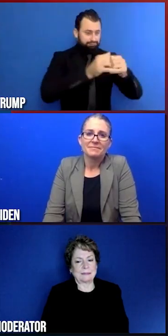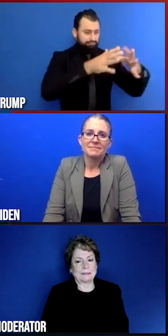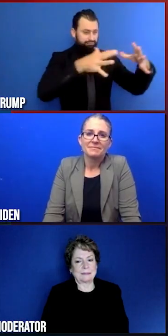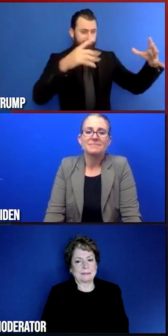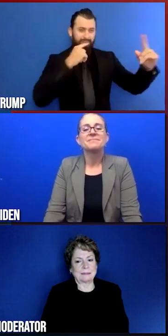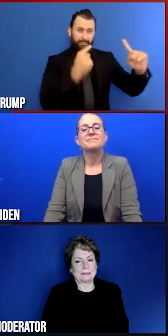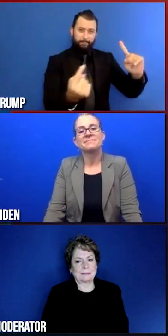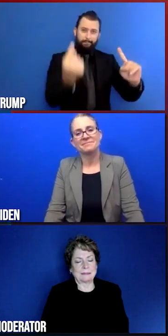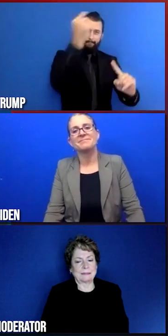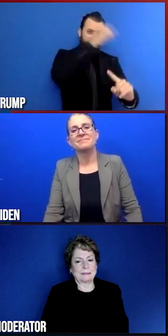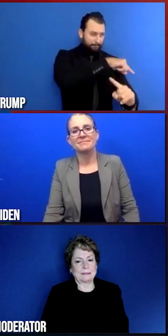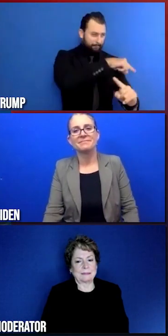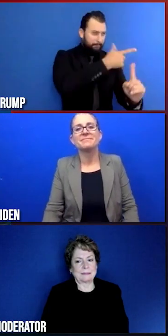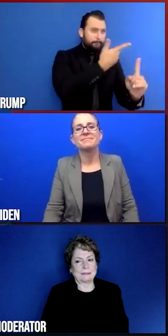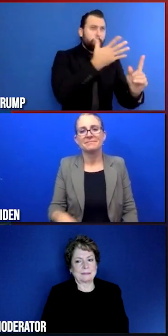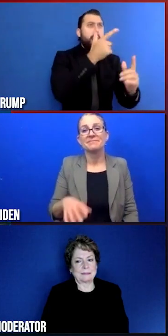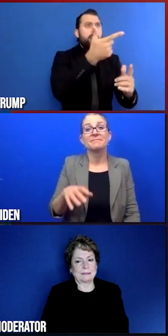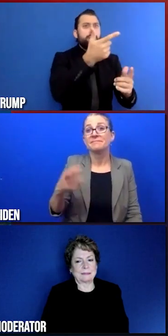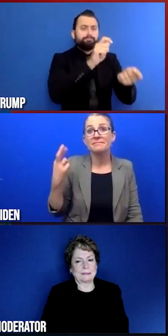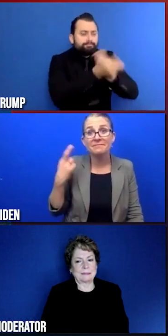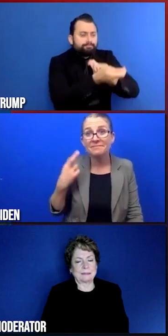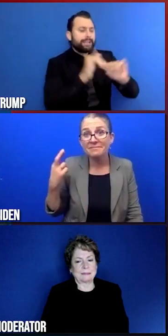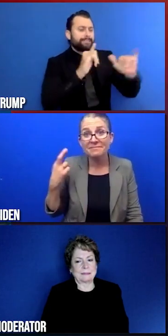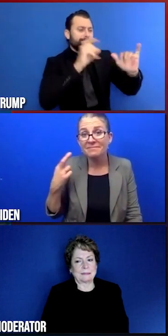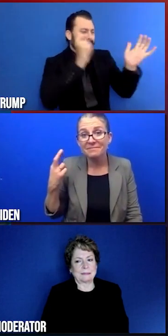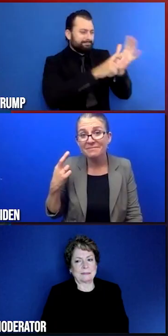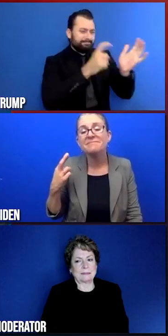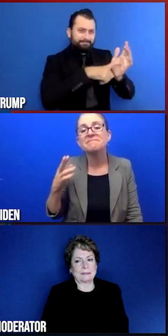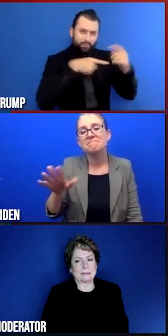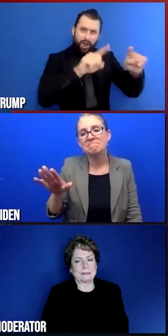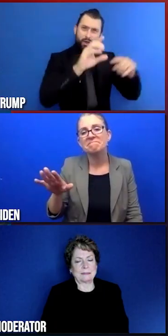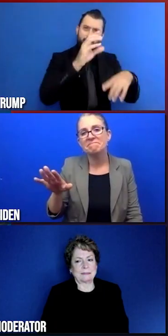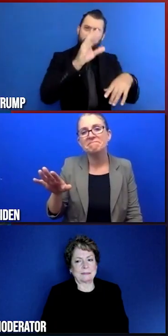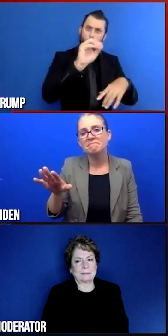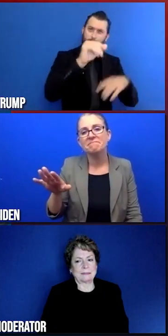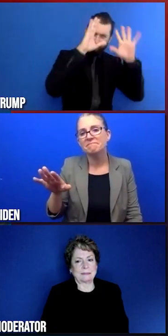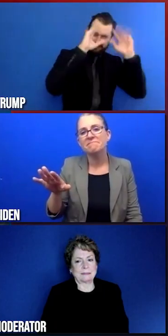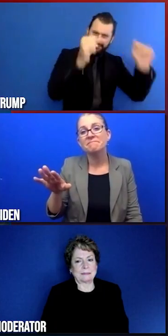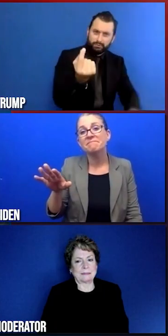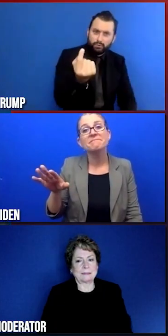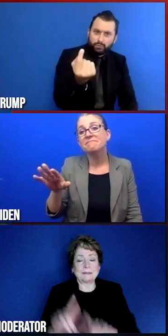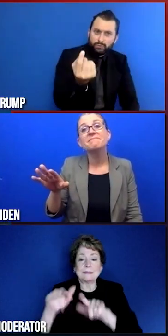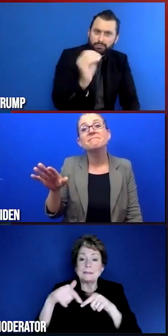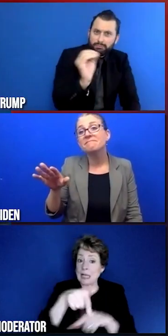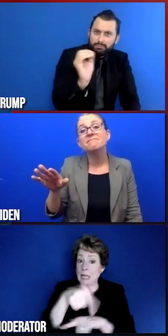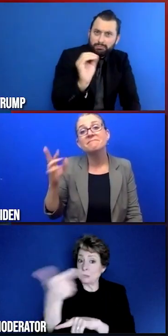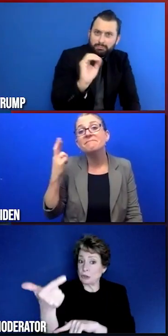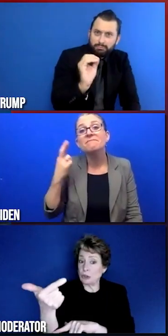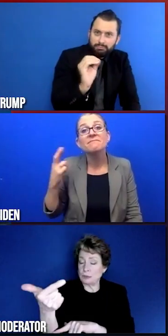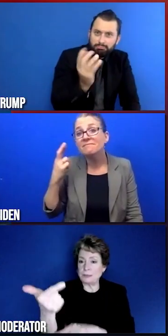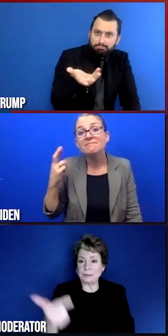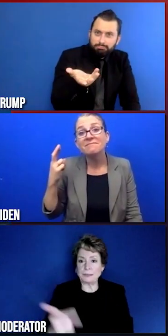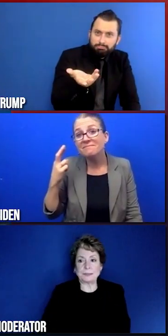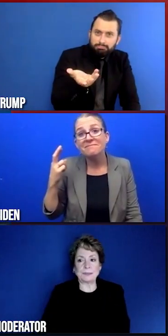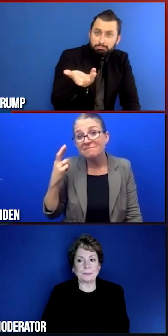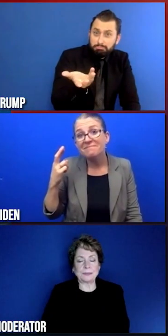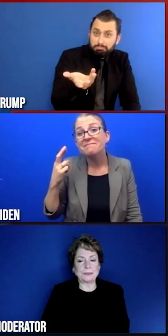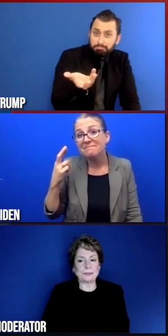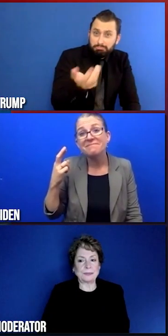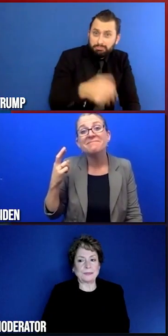why, Joe? Because you're all talk and no action. All right, Vice President Biden, and then we're going to move on to the next section. We had a Republican Congress.